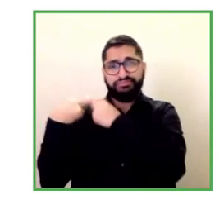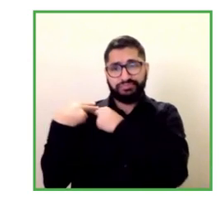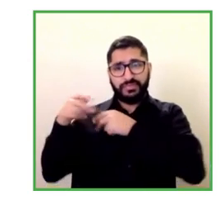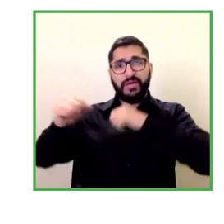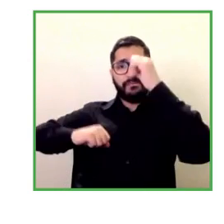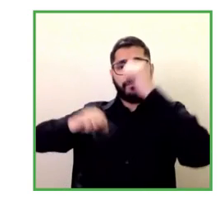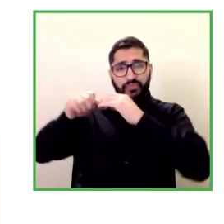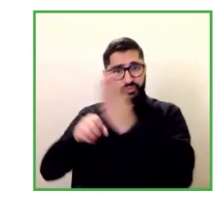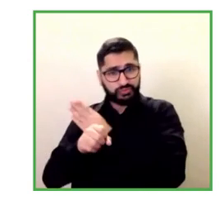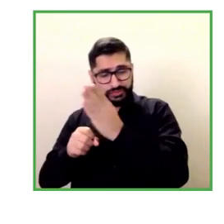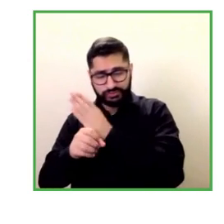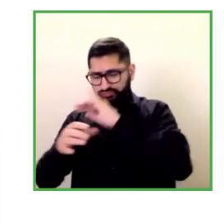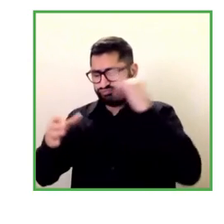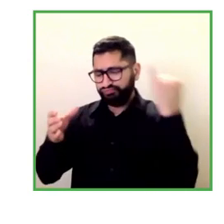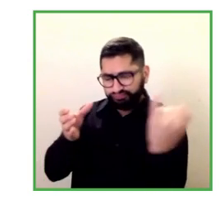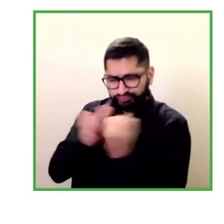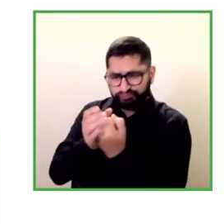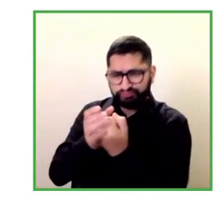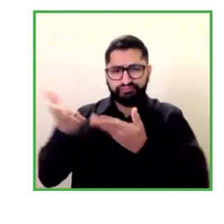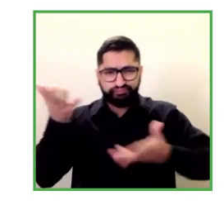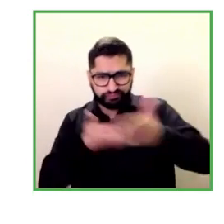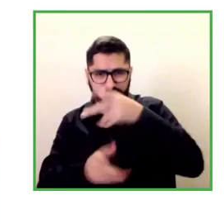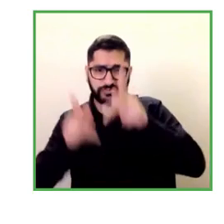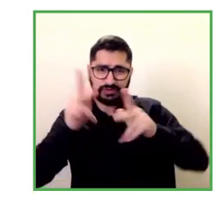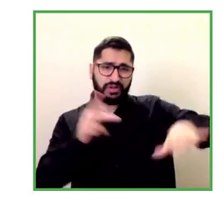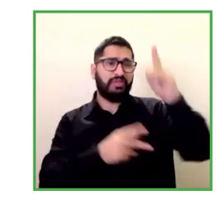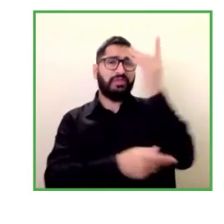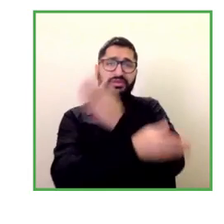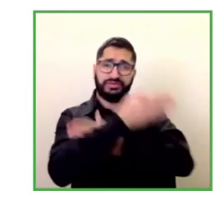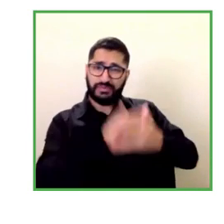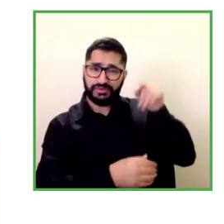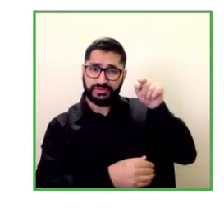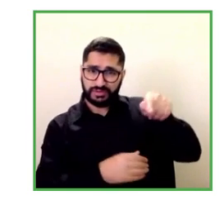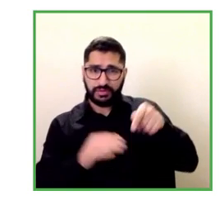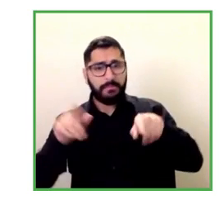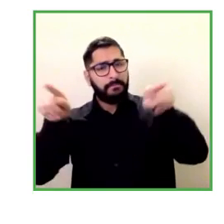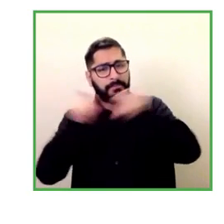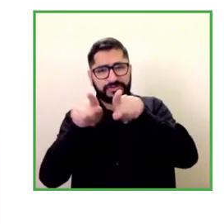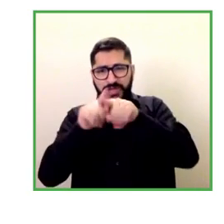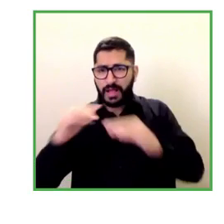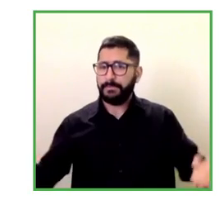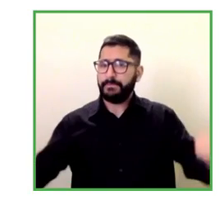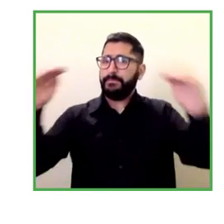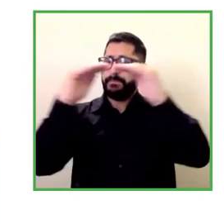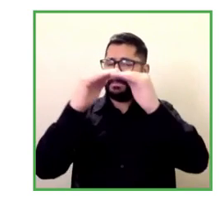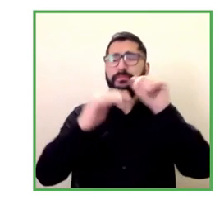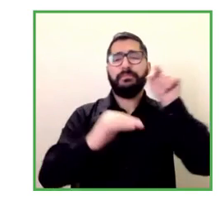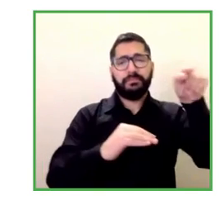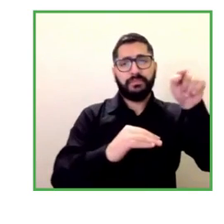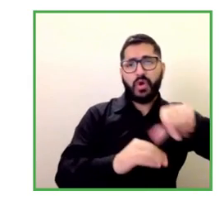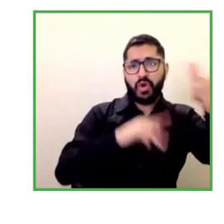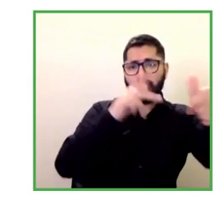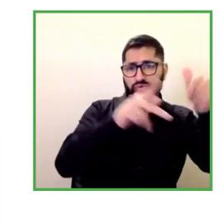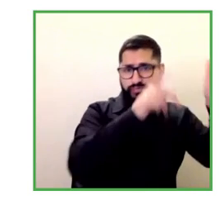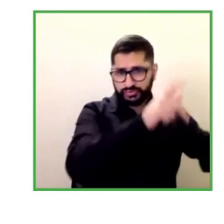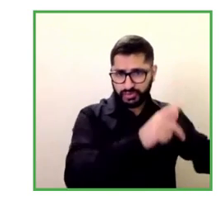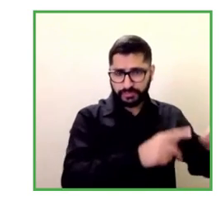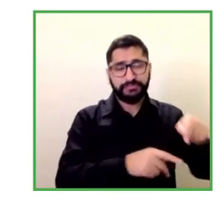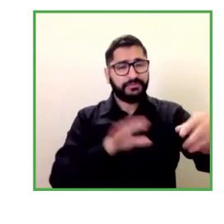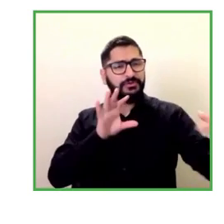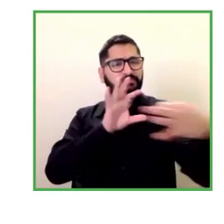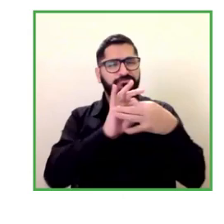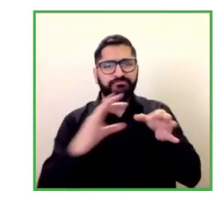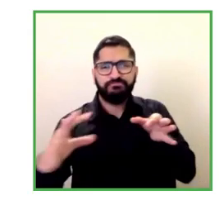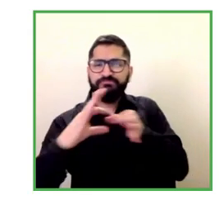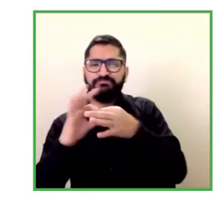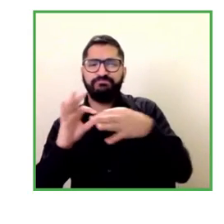to our workers with disabilities and communities of people with disabilities, so that in the same way that companies bond with their own